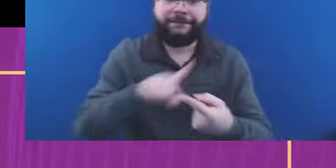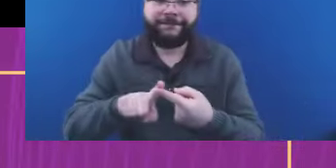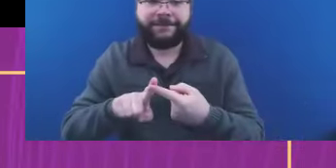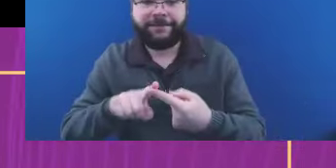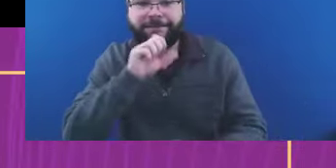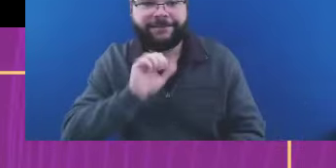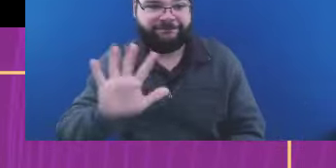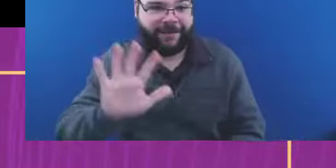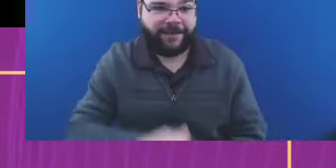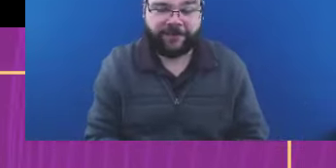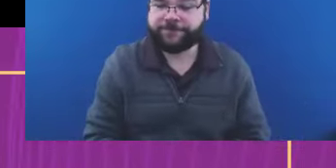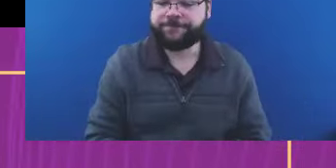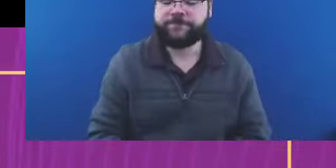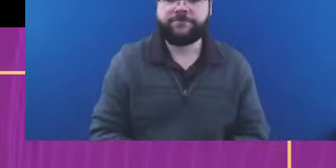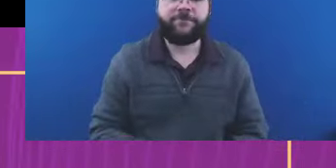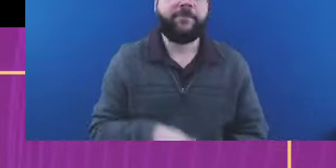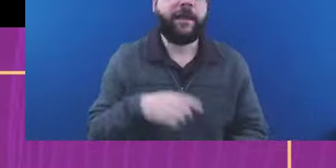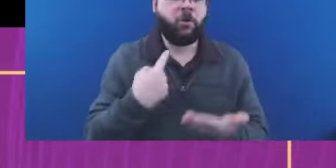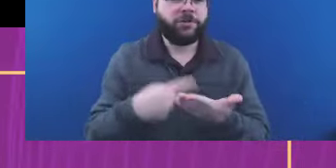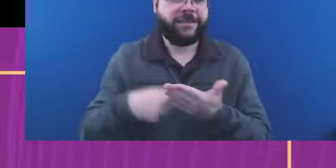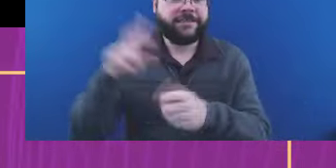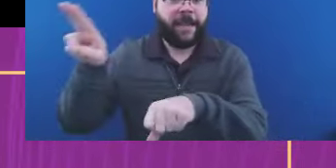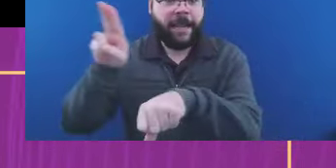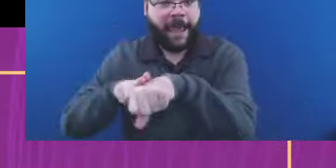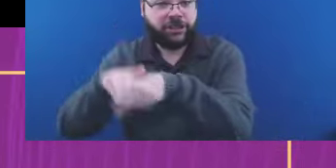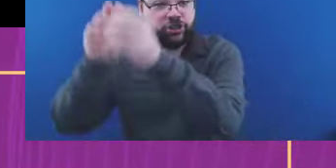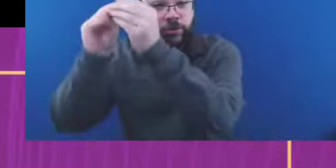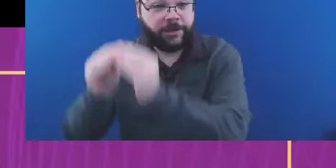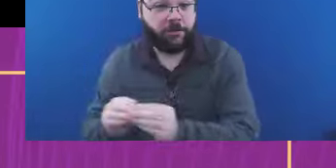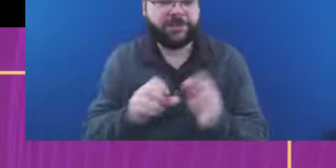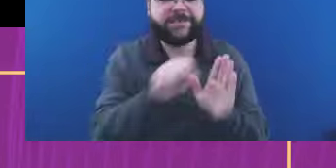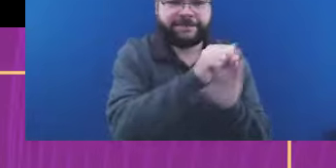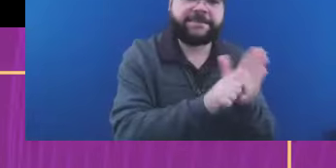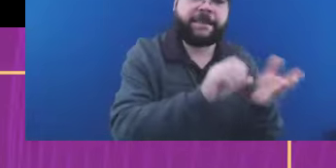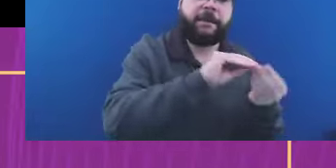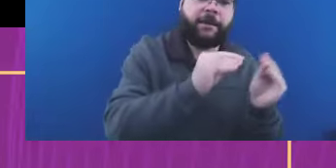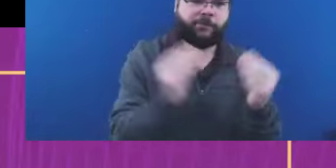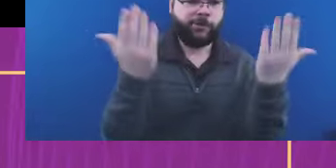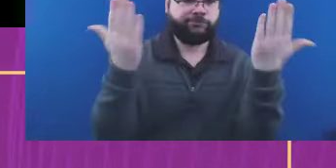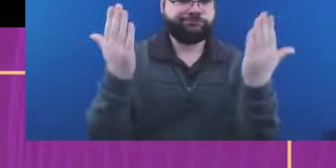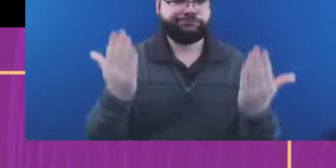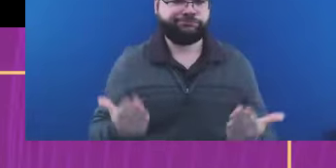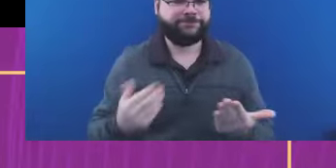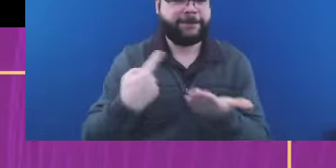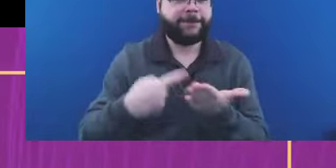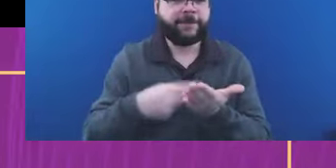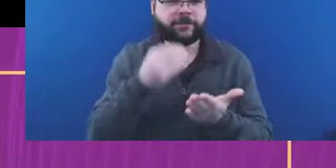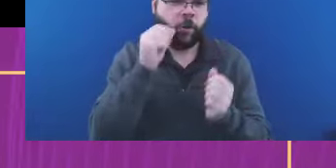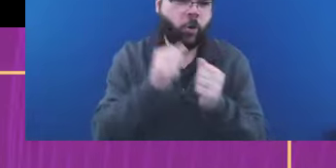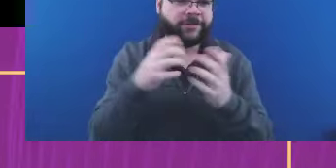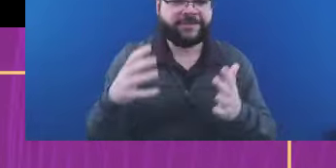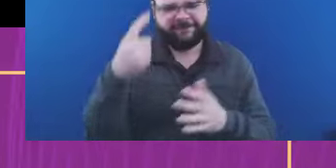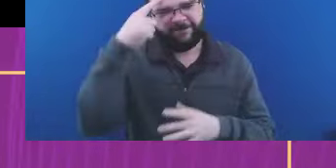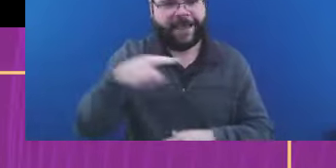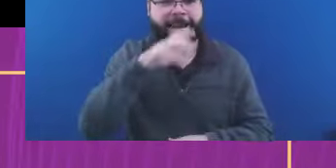then I'll also talk about some national and state data on the prevalence of homelessness among this population of young